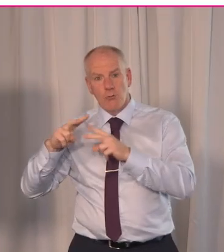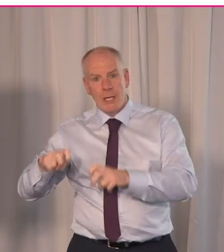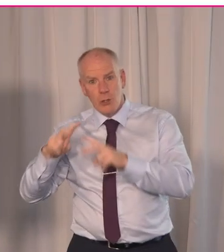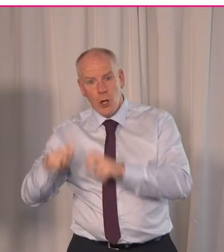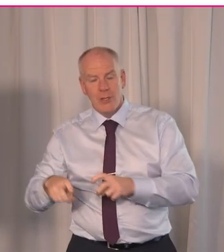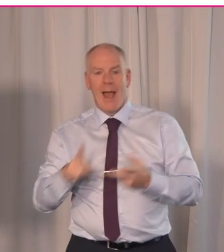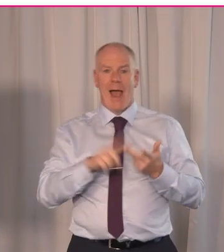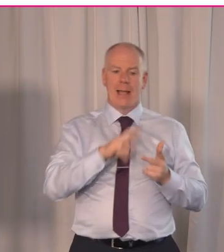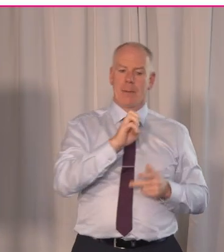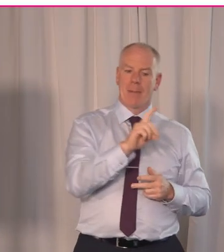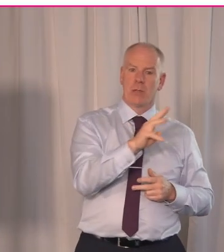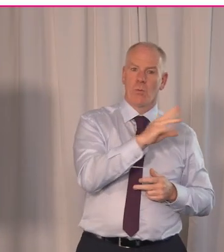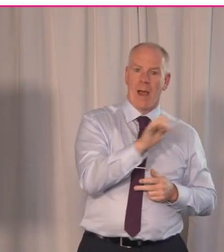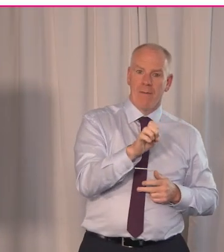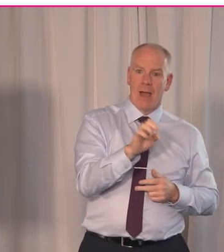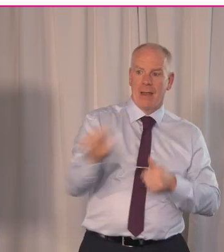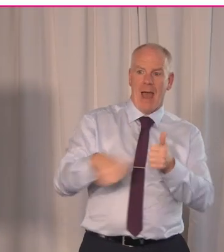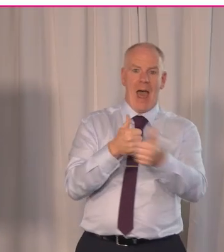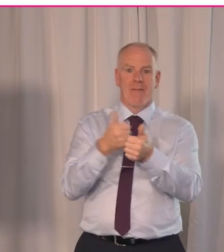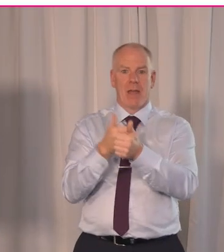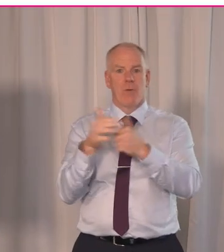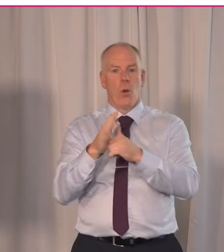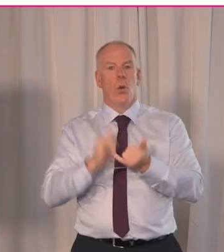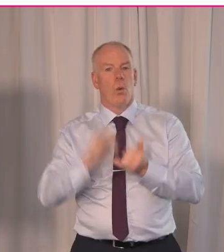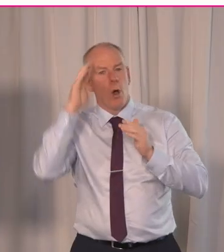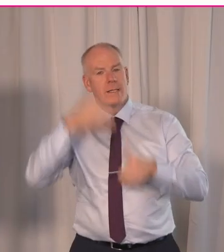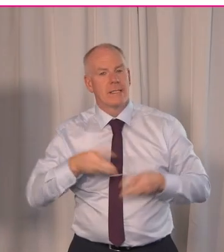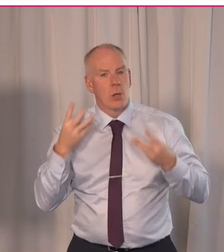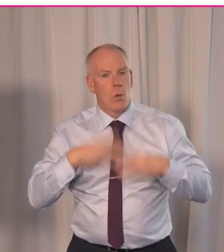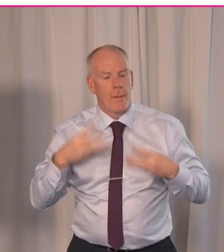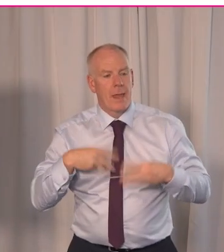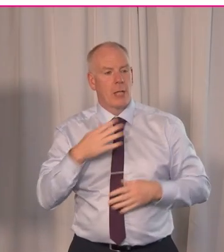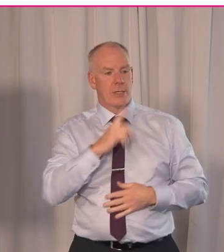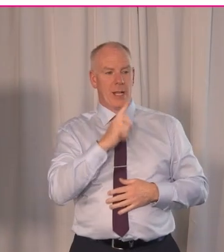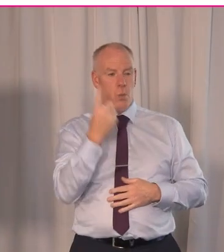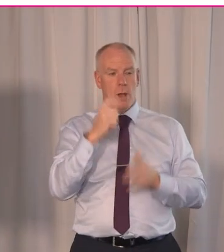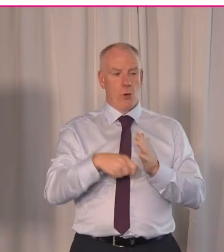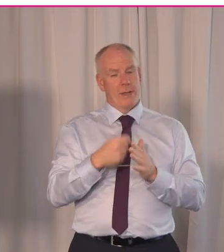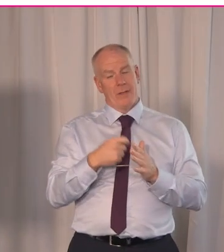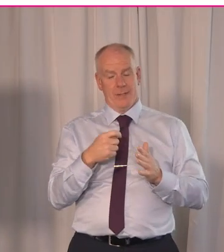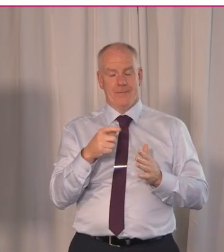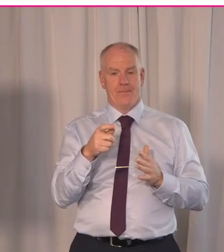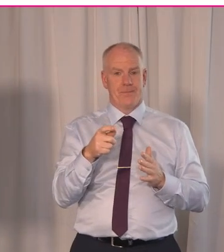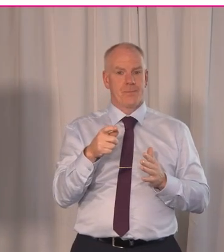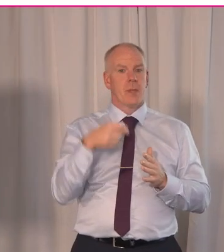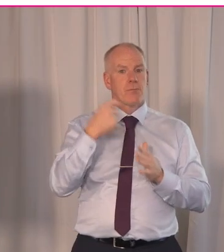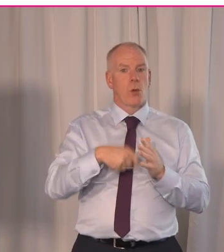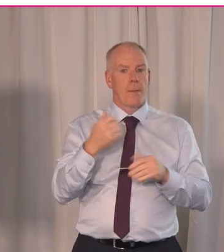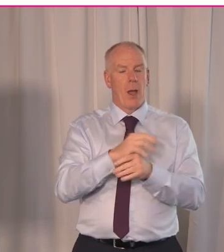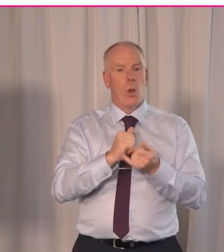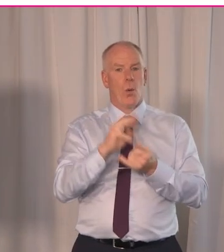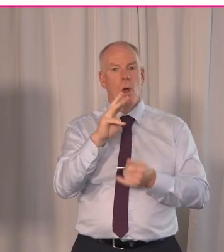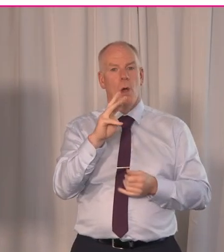in this area and advocate for autistic women. And I'll just tell you about one project. There's a project by